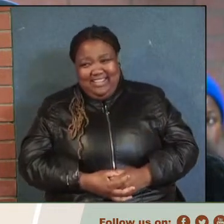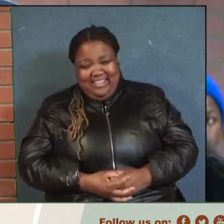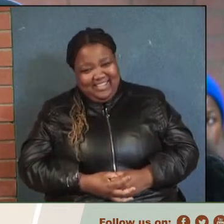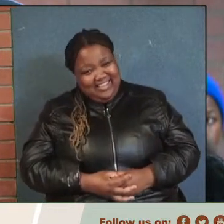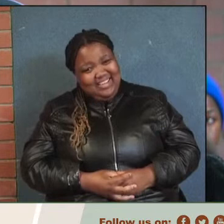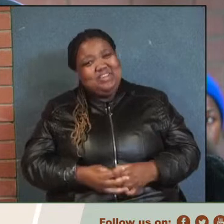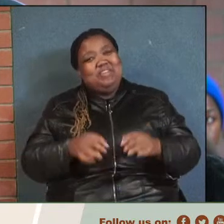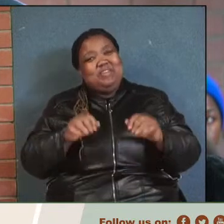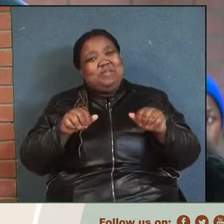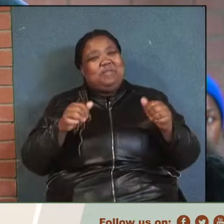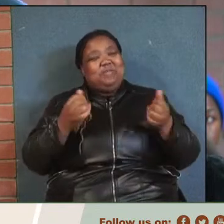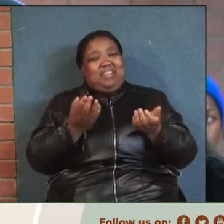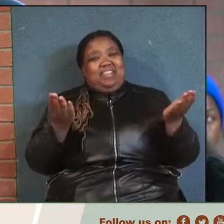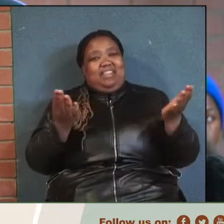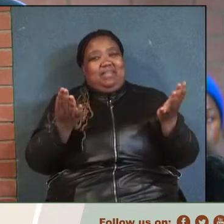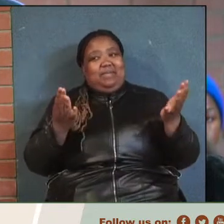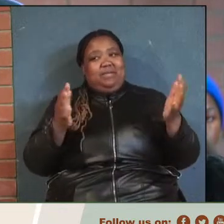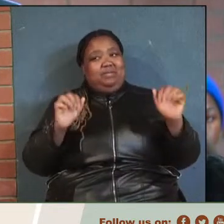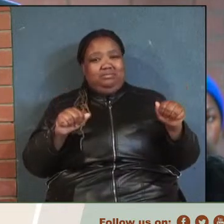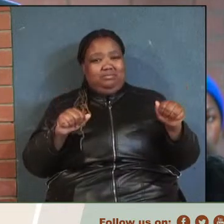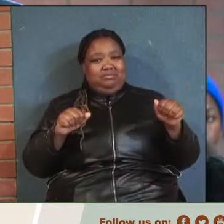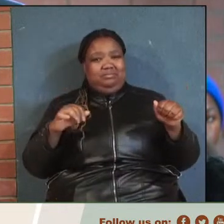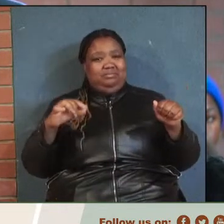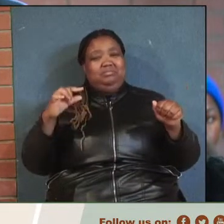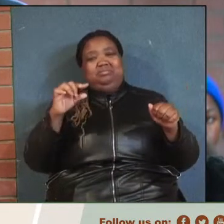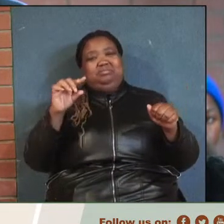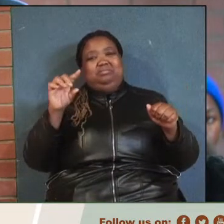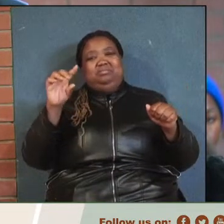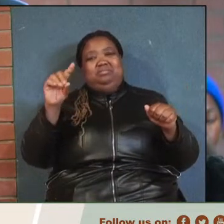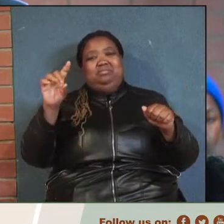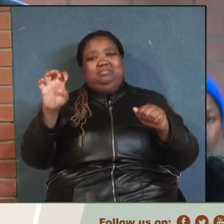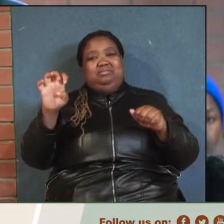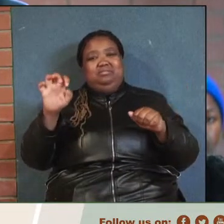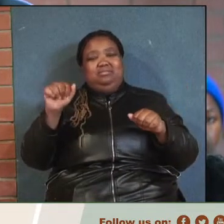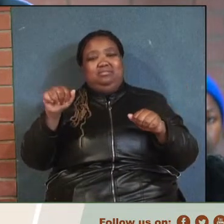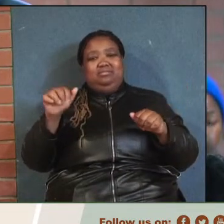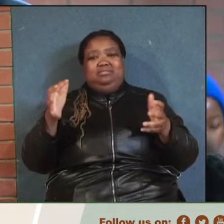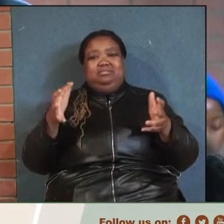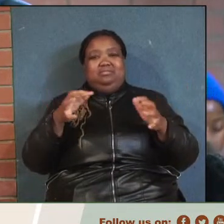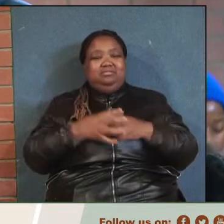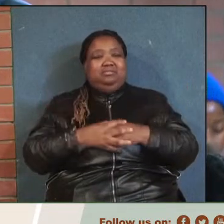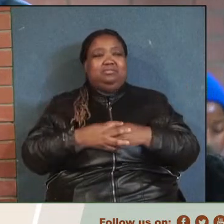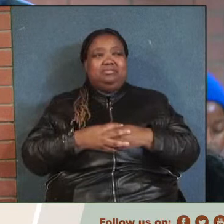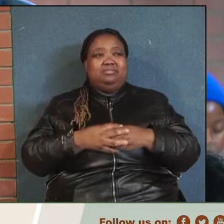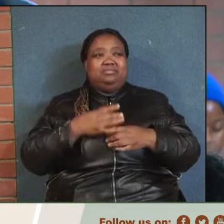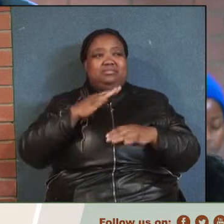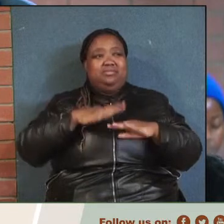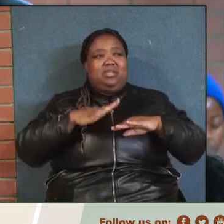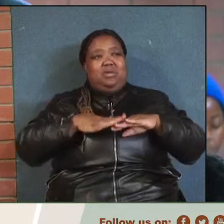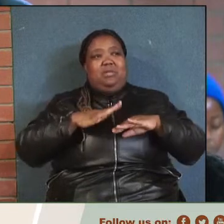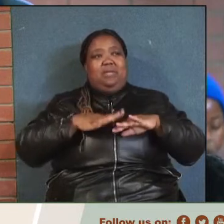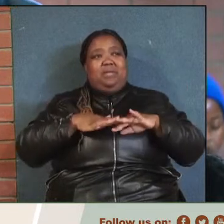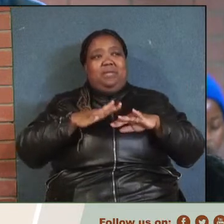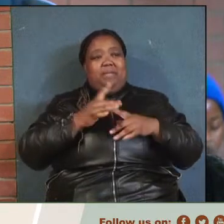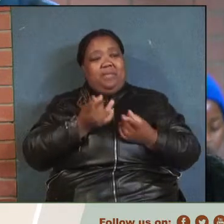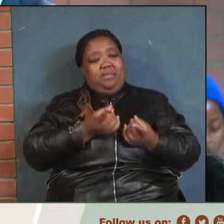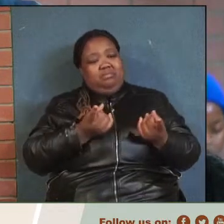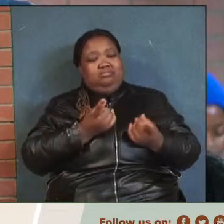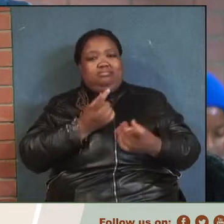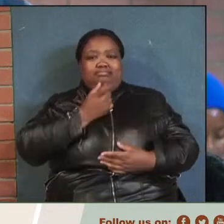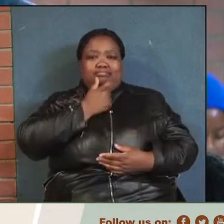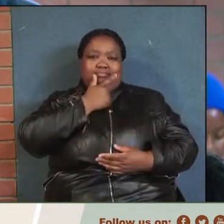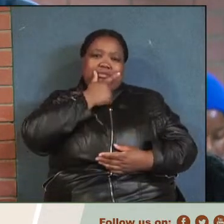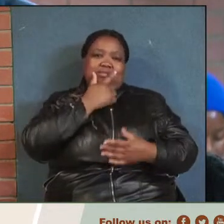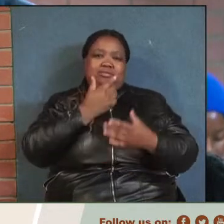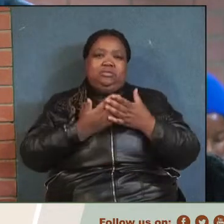fellow parliamentarians, let us vouch for GDE online applications and proceed putting more smiles on our learners, putting more